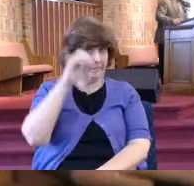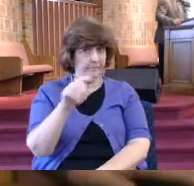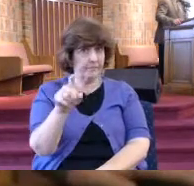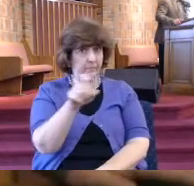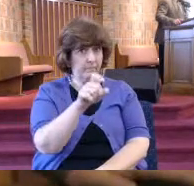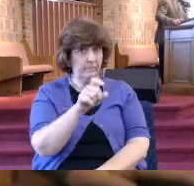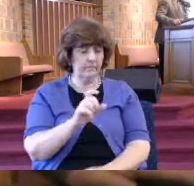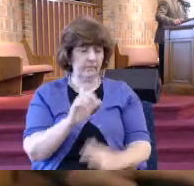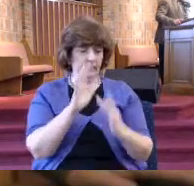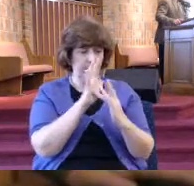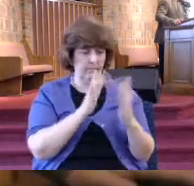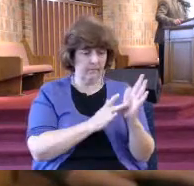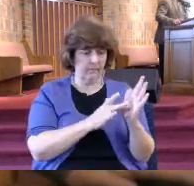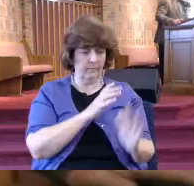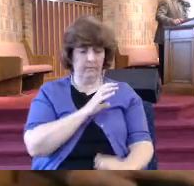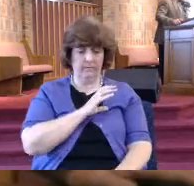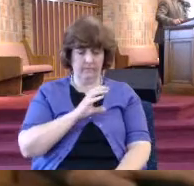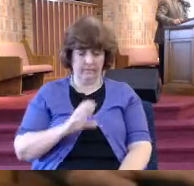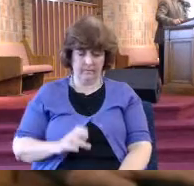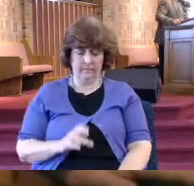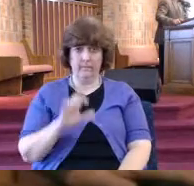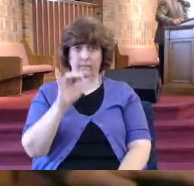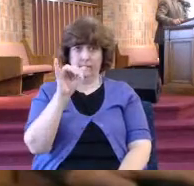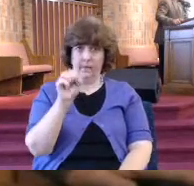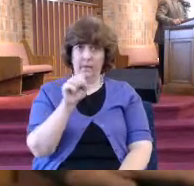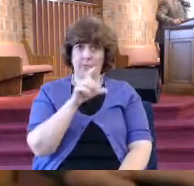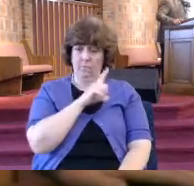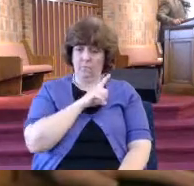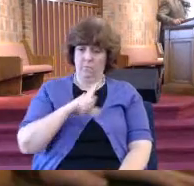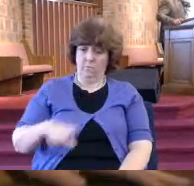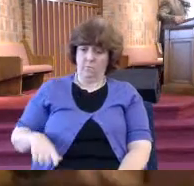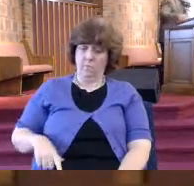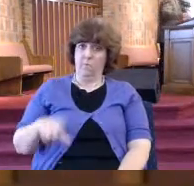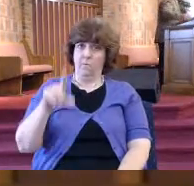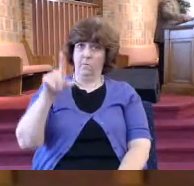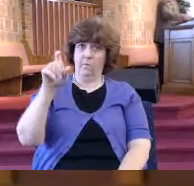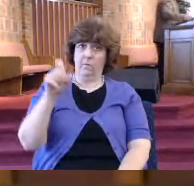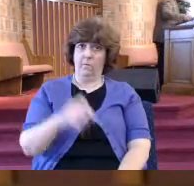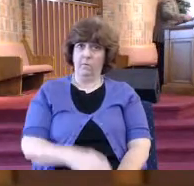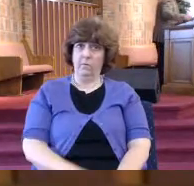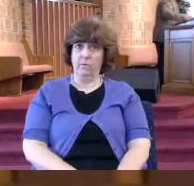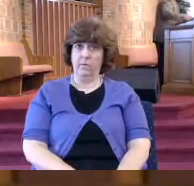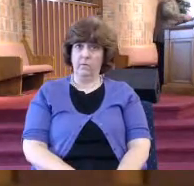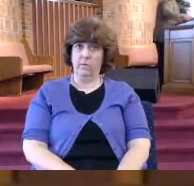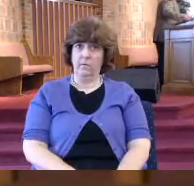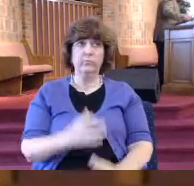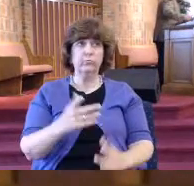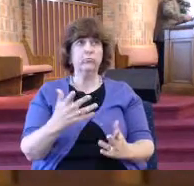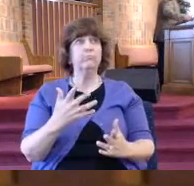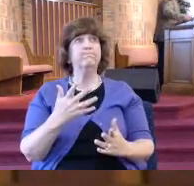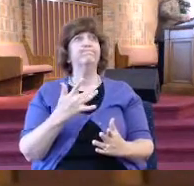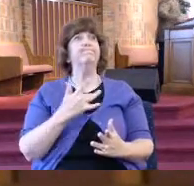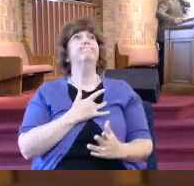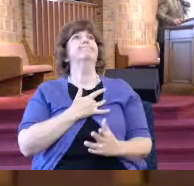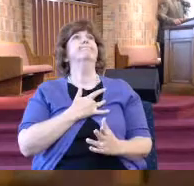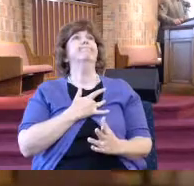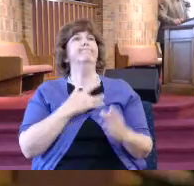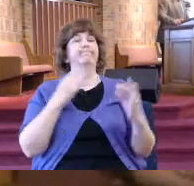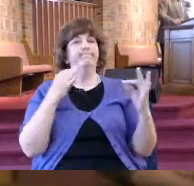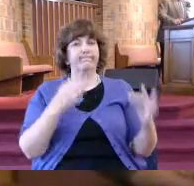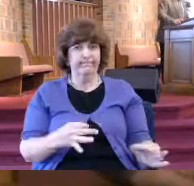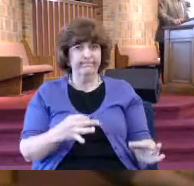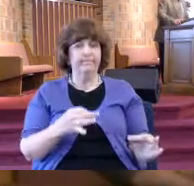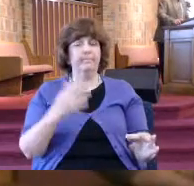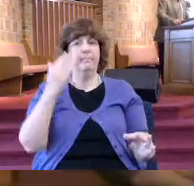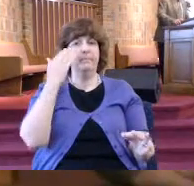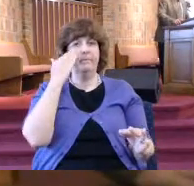Jesus Christ is Lord. It may be that you have come to that belief and need to respond in obedience this morning. It